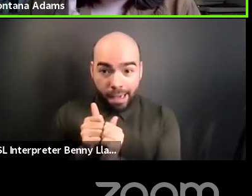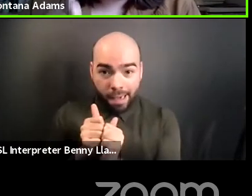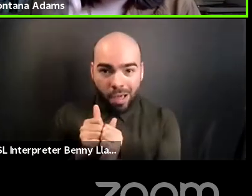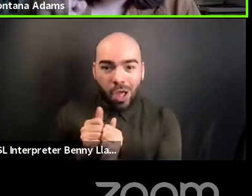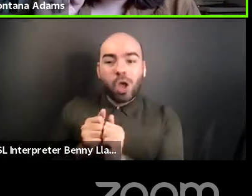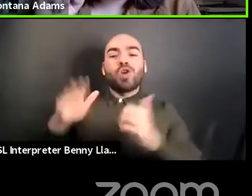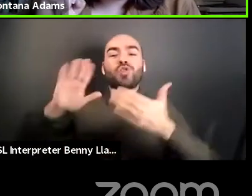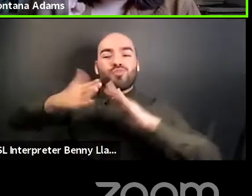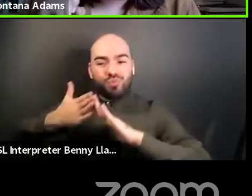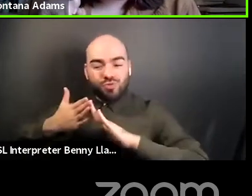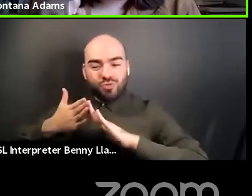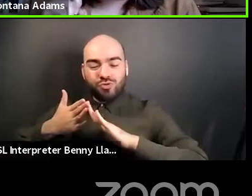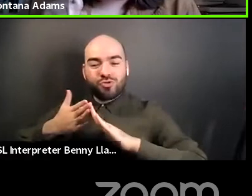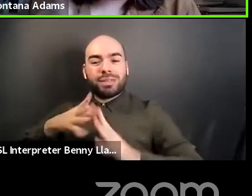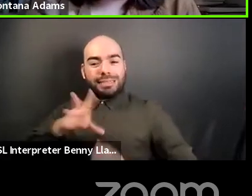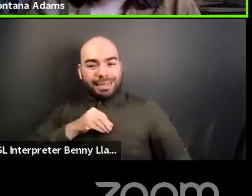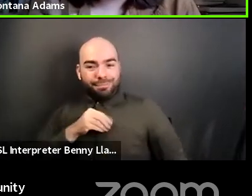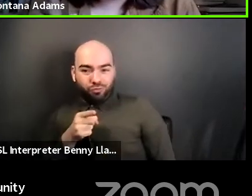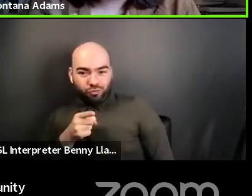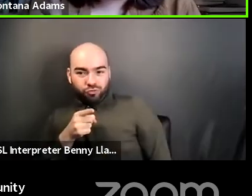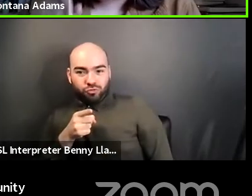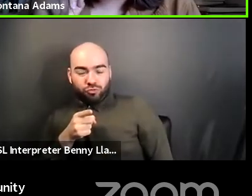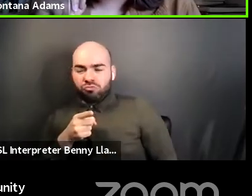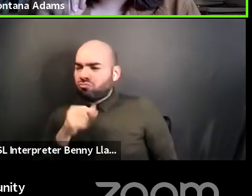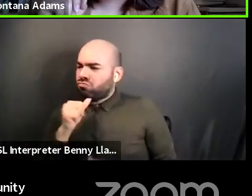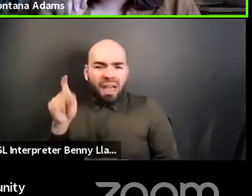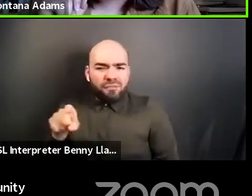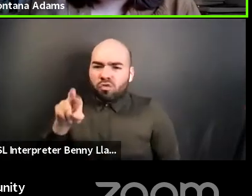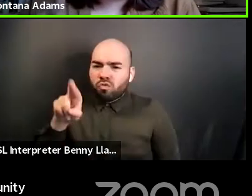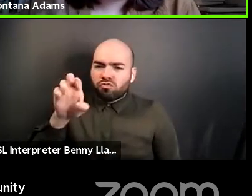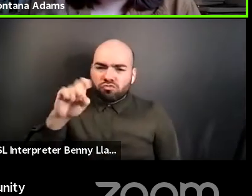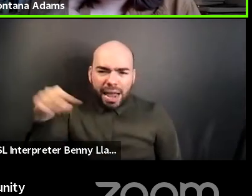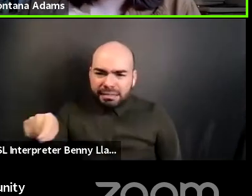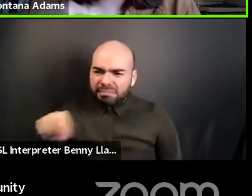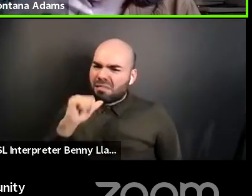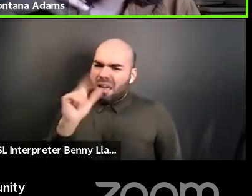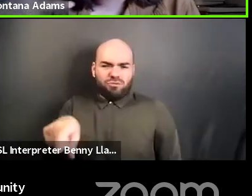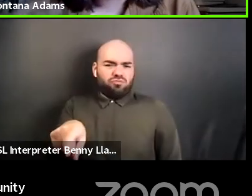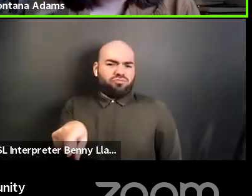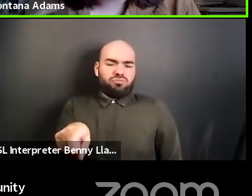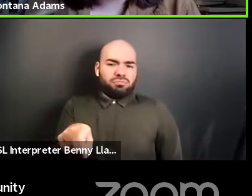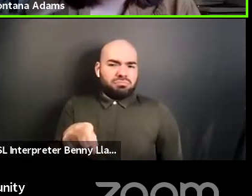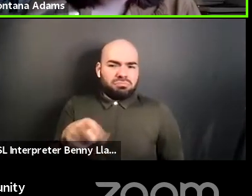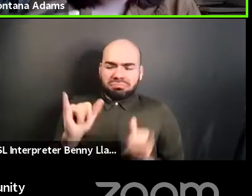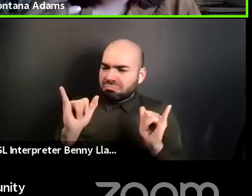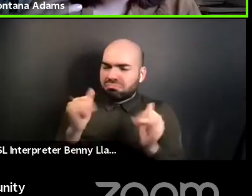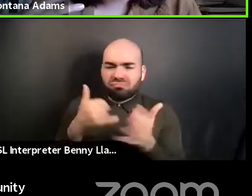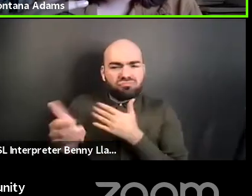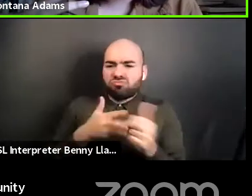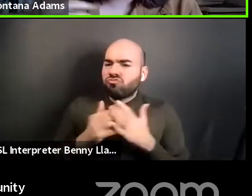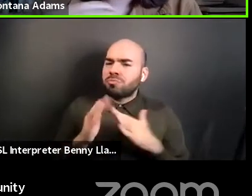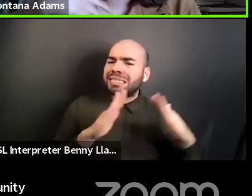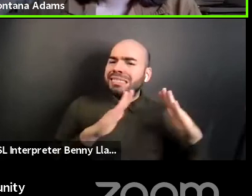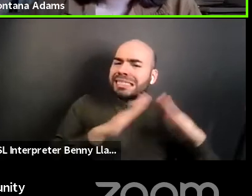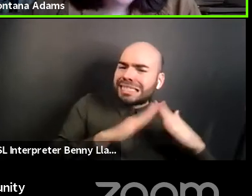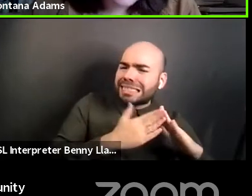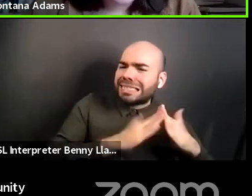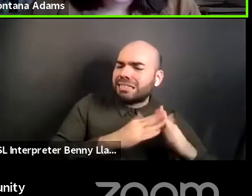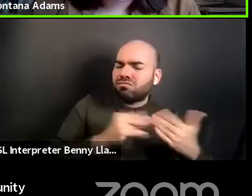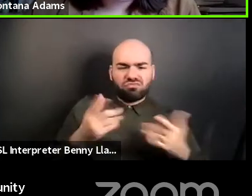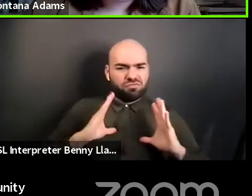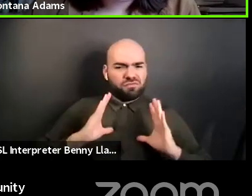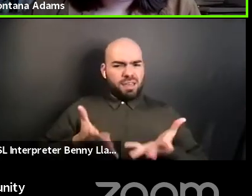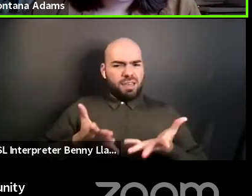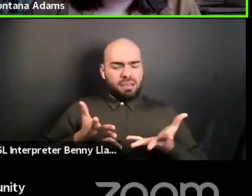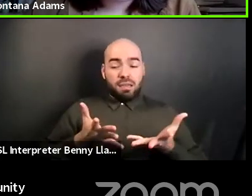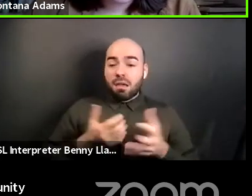to be a reserve. You know, it is a community, even within an urban space, you know what I mean? And you're giving back to